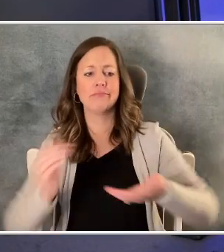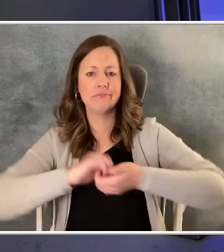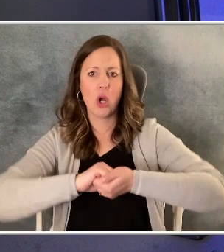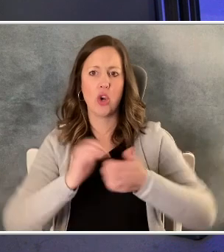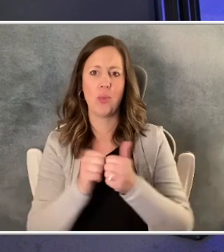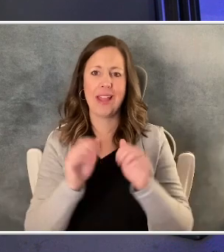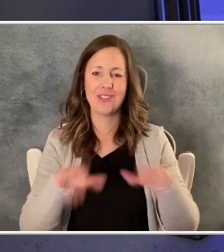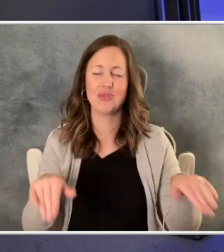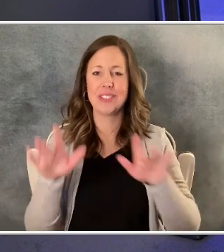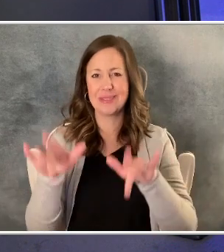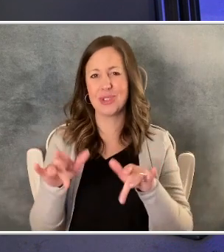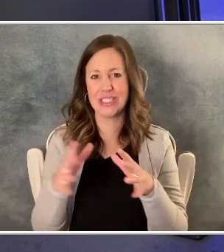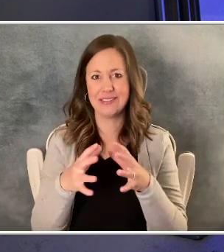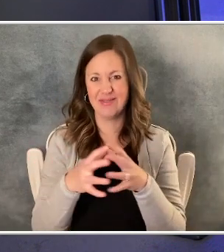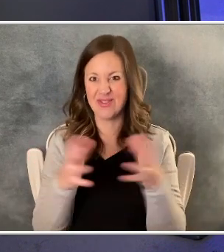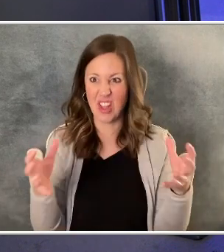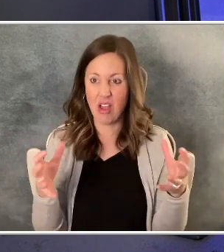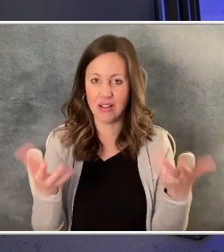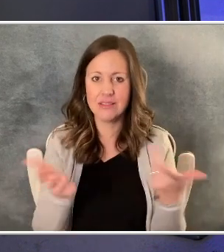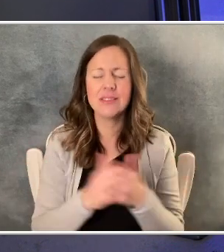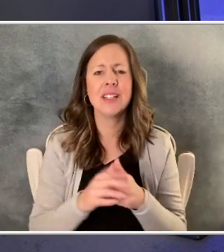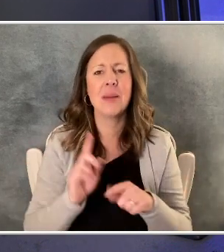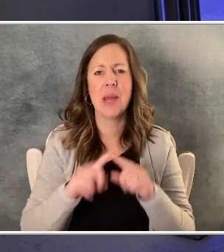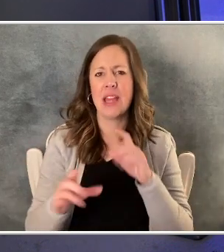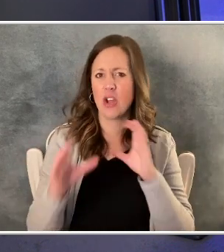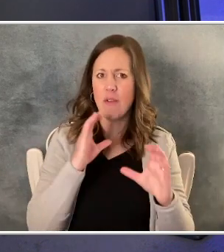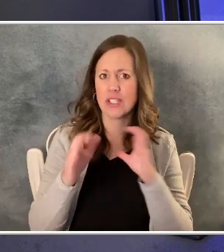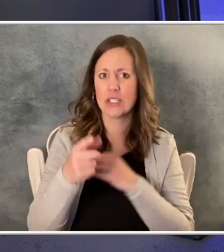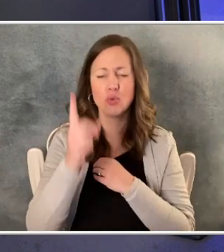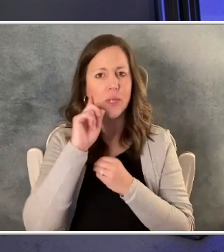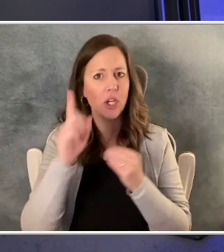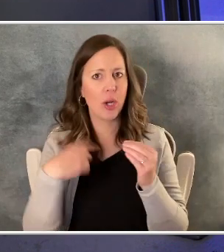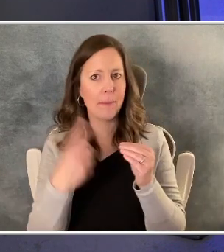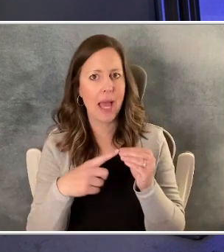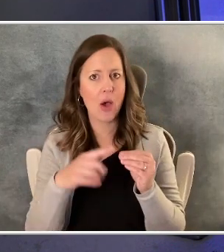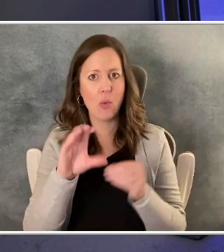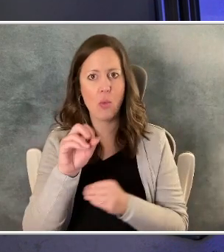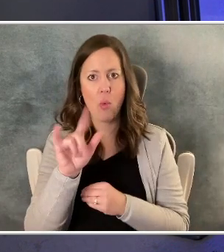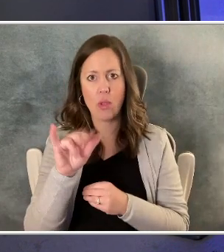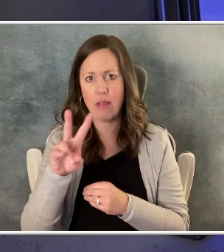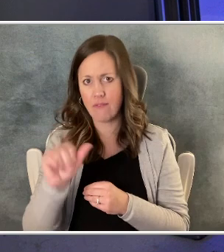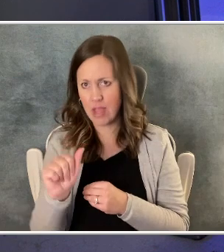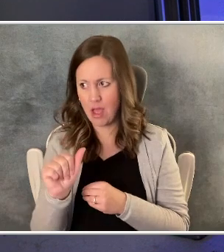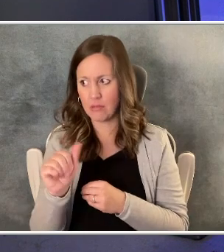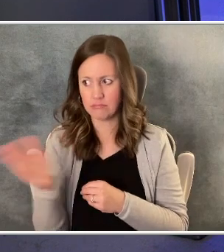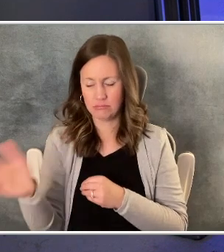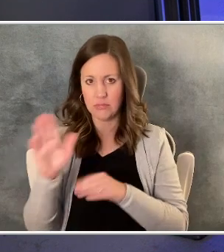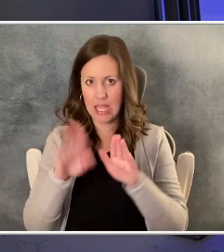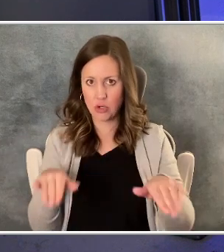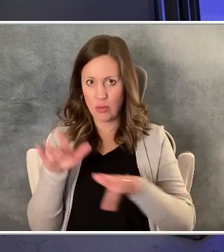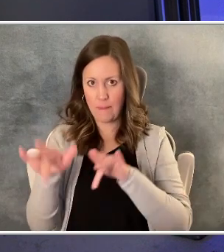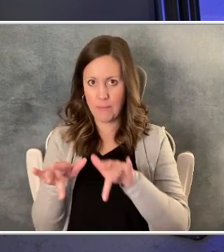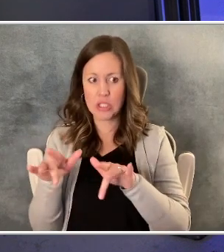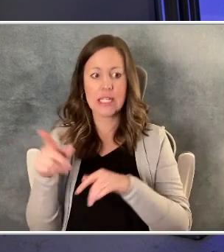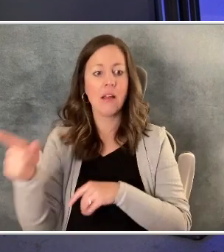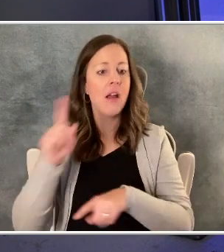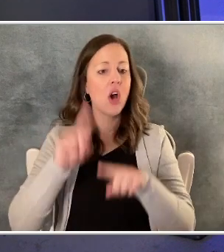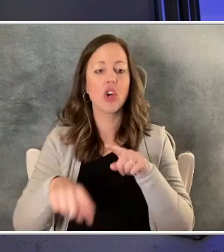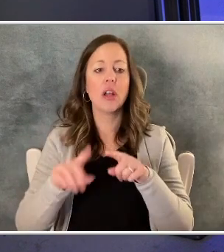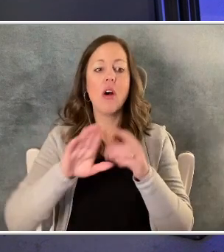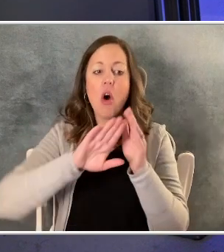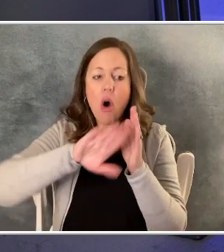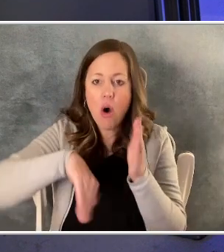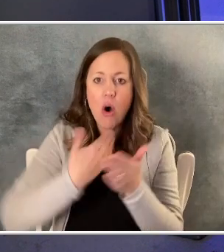often. What are those conversations like? You hear about this patient, Olivia, over at Children's, and that they were not able to get all of the